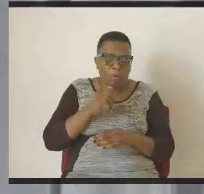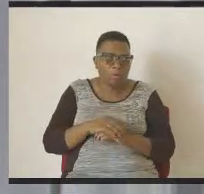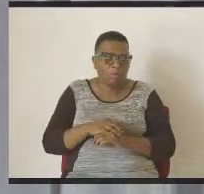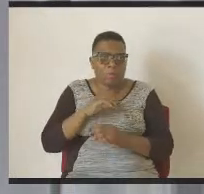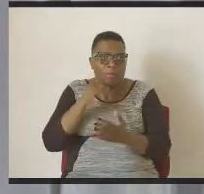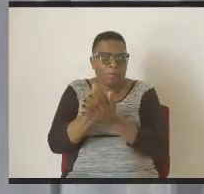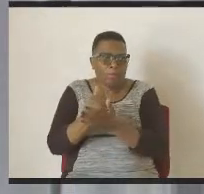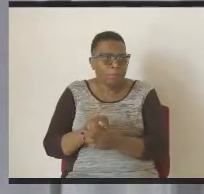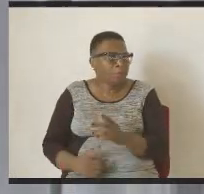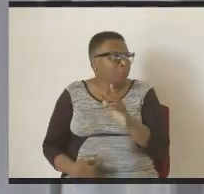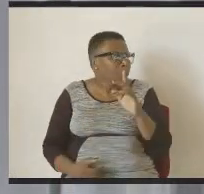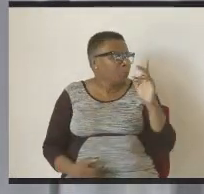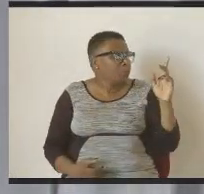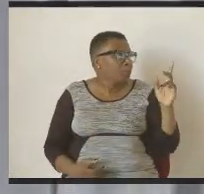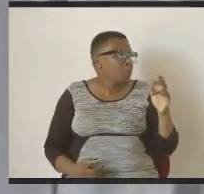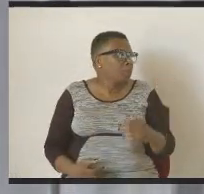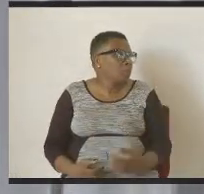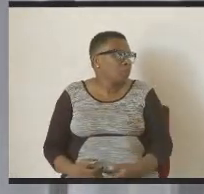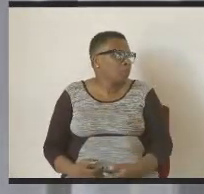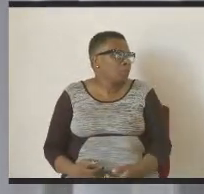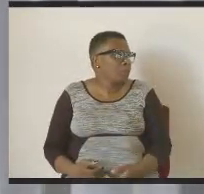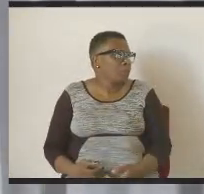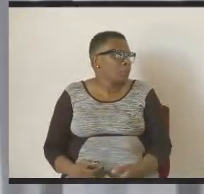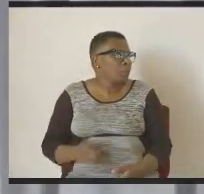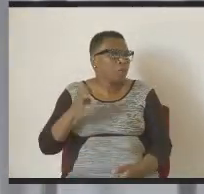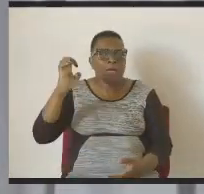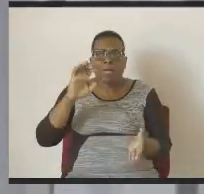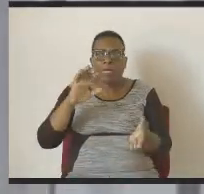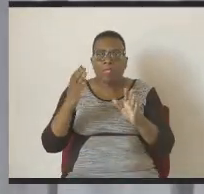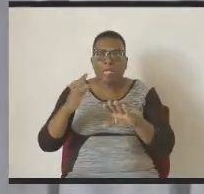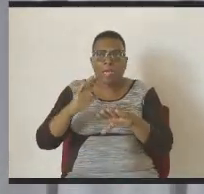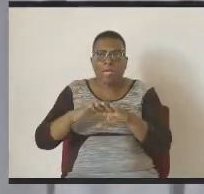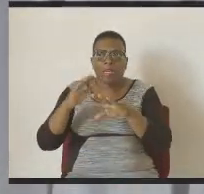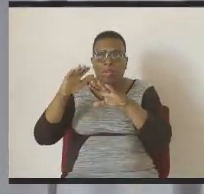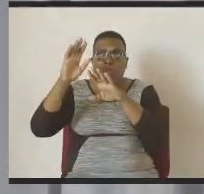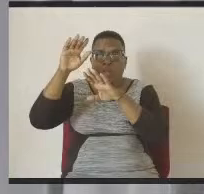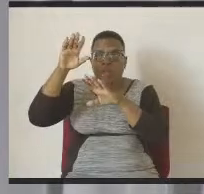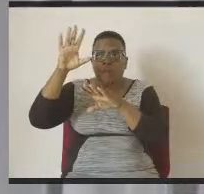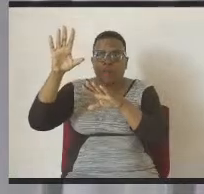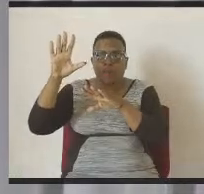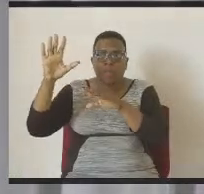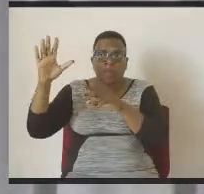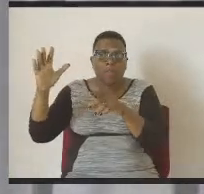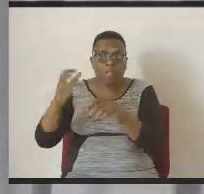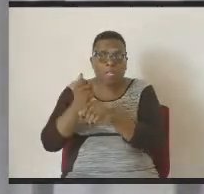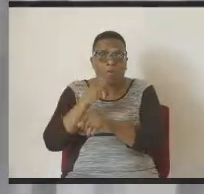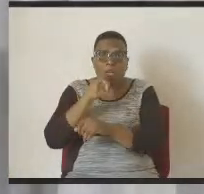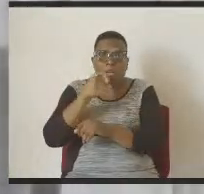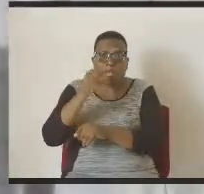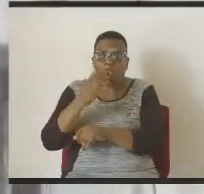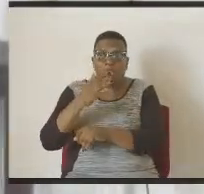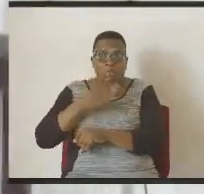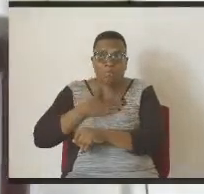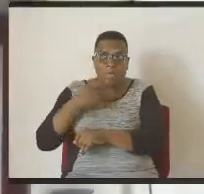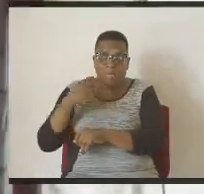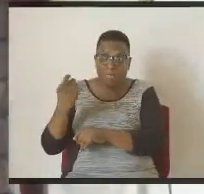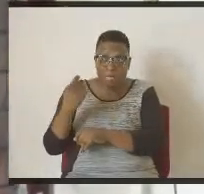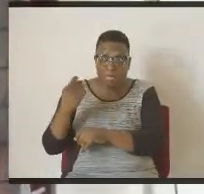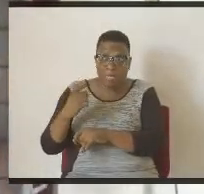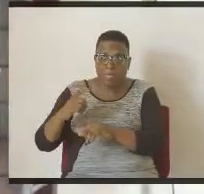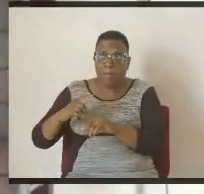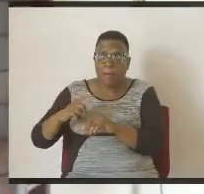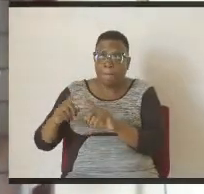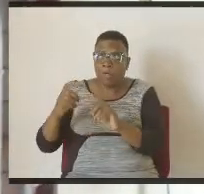amen. He died on Calvary to take away not just my sins, but the sins of the